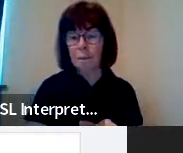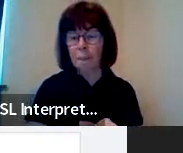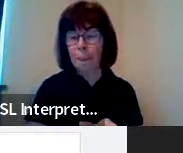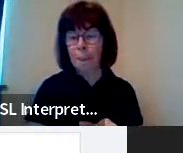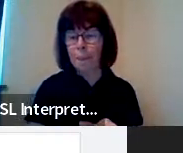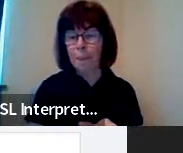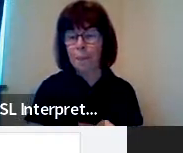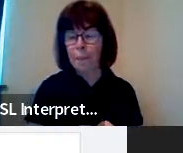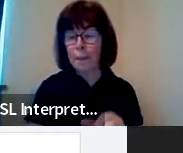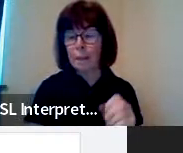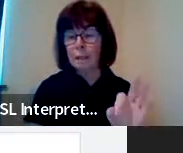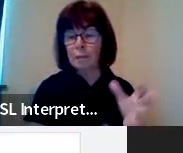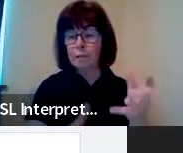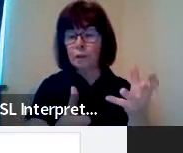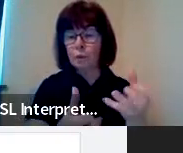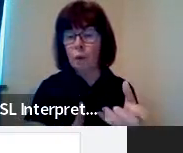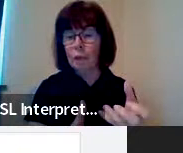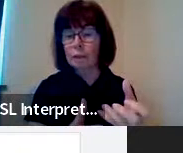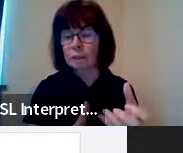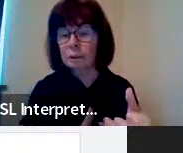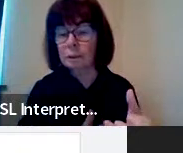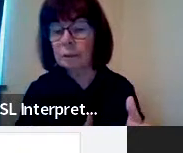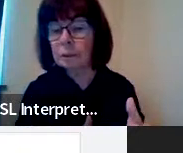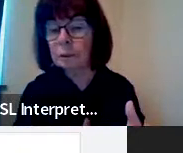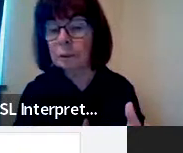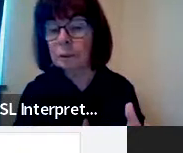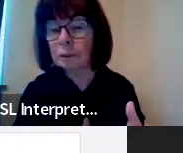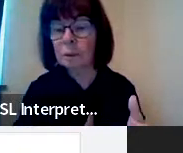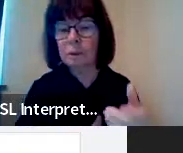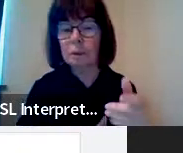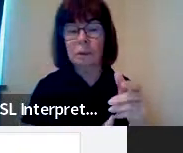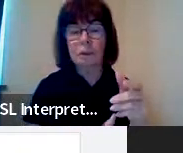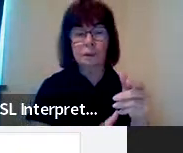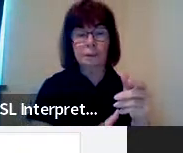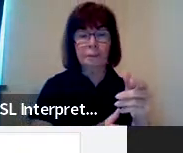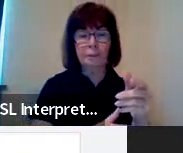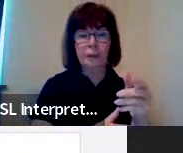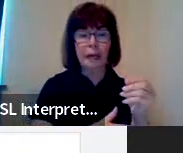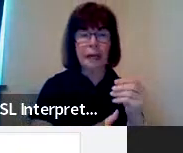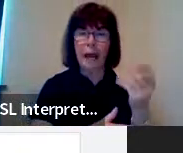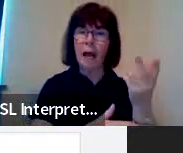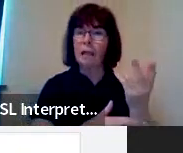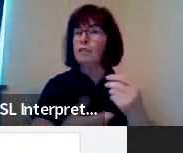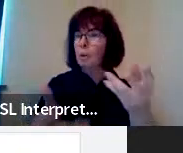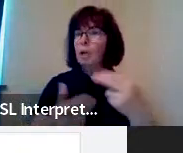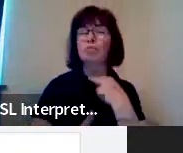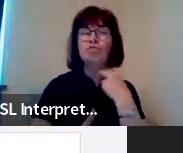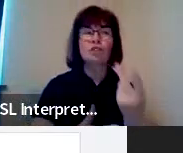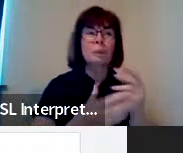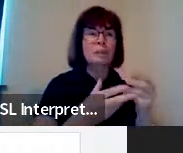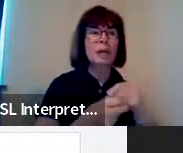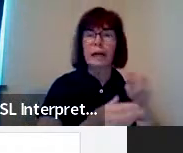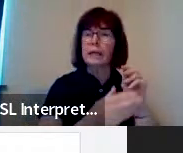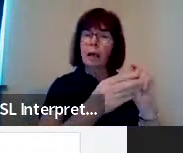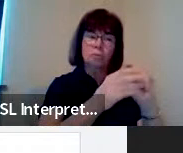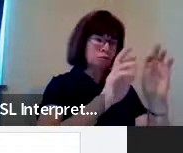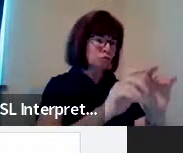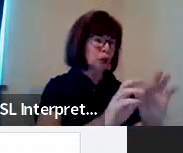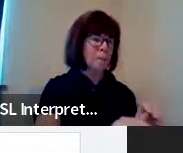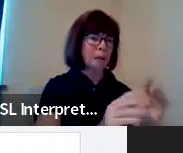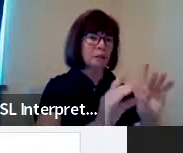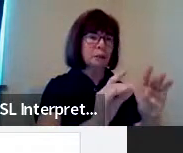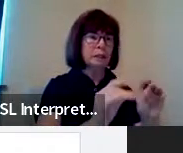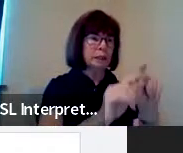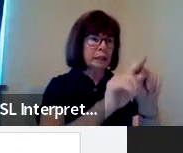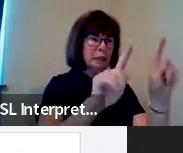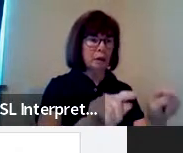note if you want to verbalize something, and I can put it in a sticky note and put it onto this Jamboard here. So